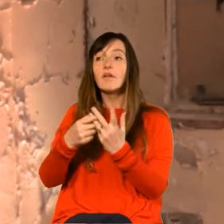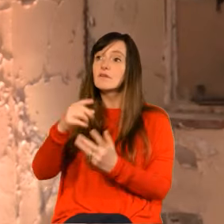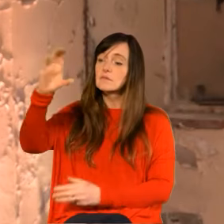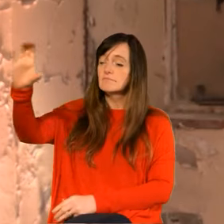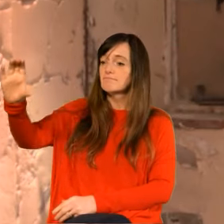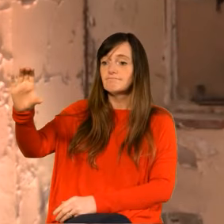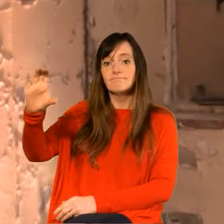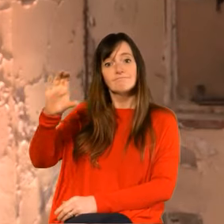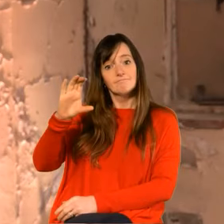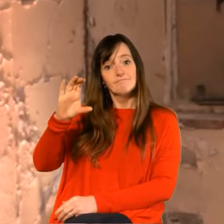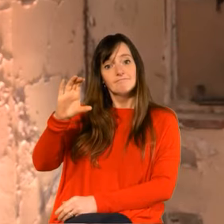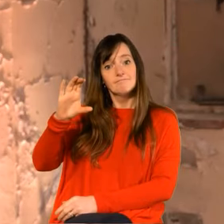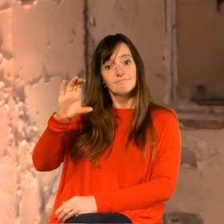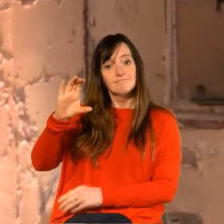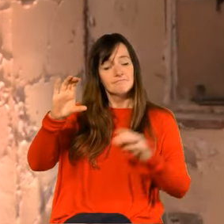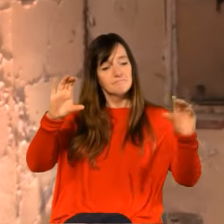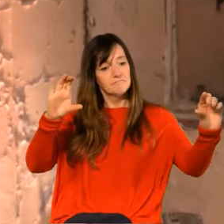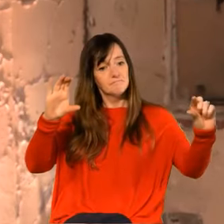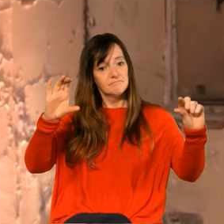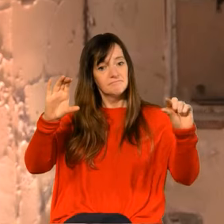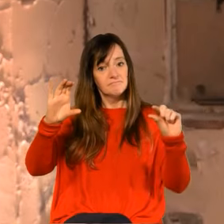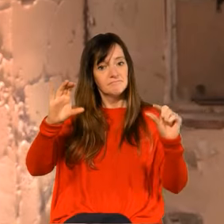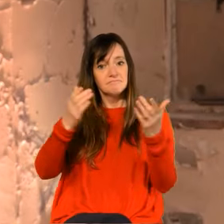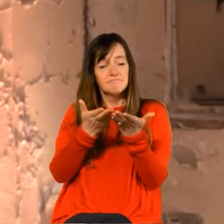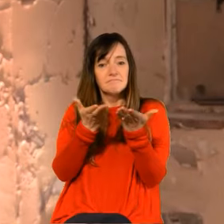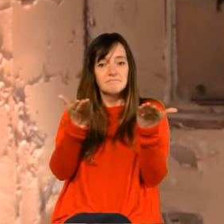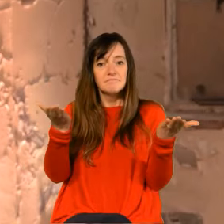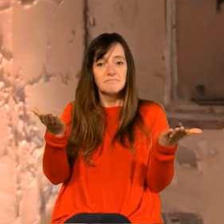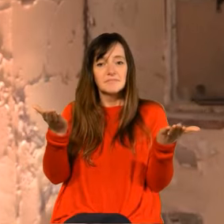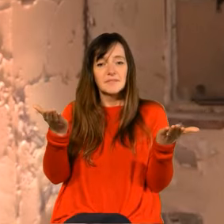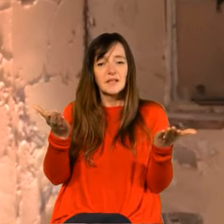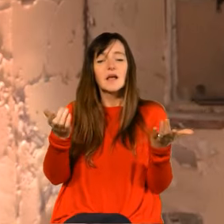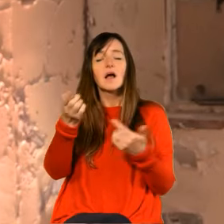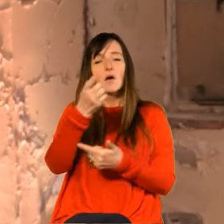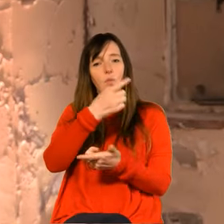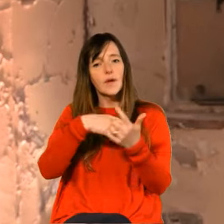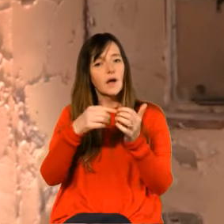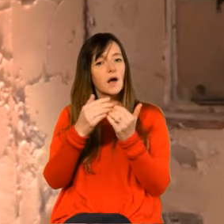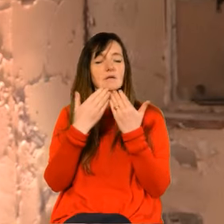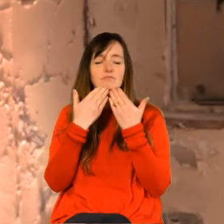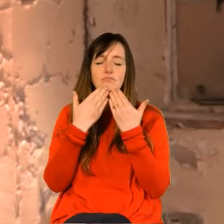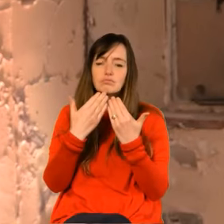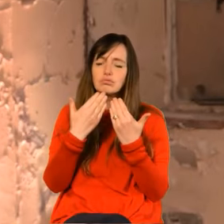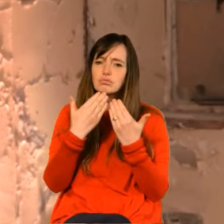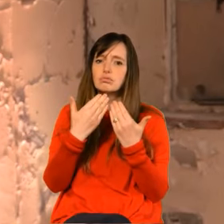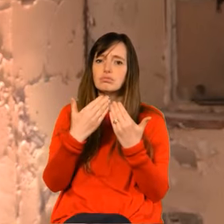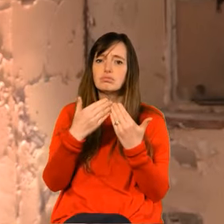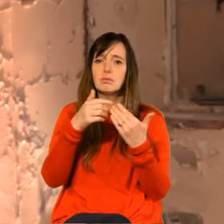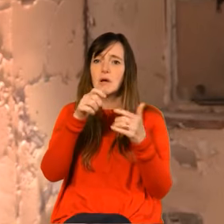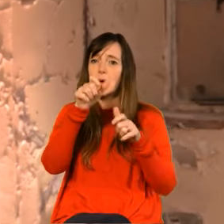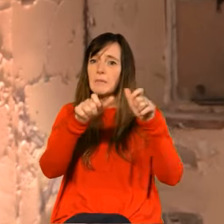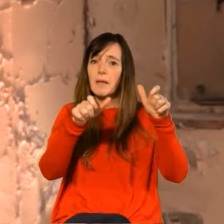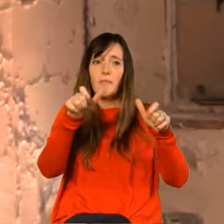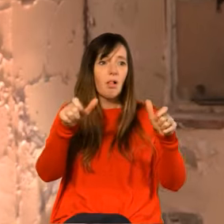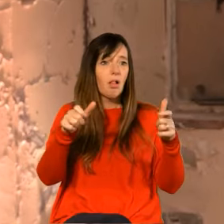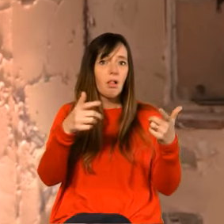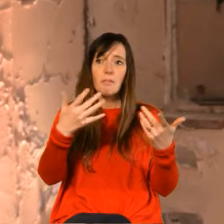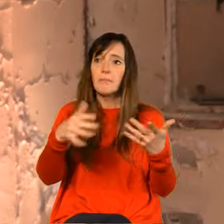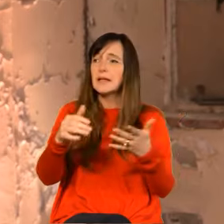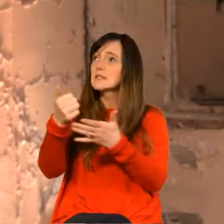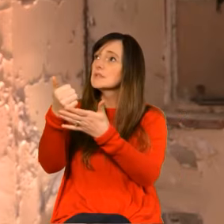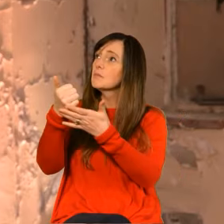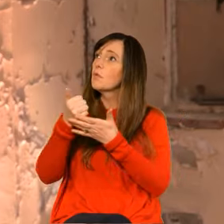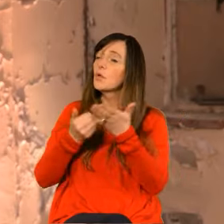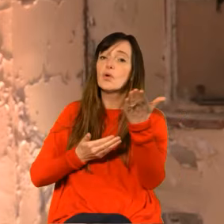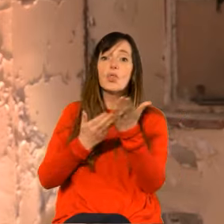more do. And can we just say that we are so grateful for those who have supported us in our gospel ministry and